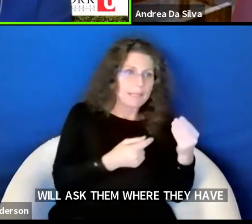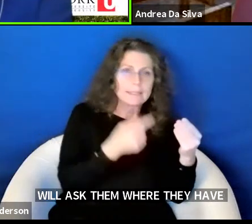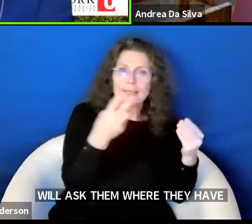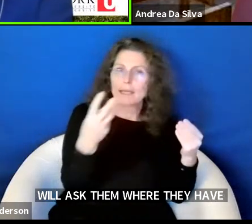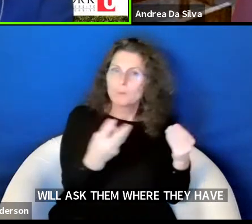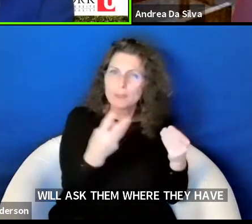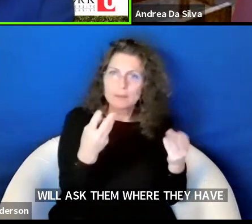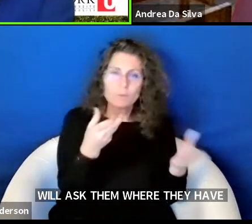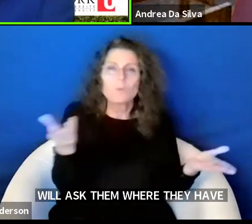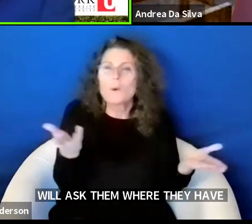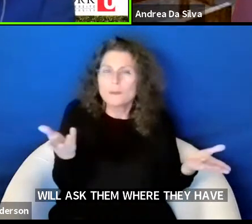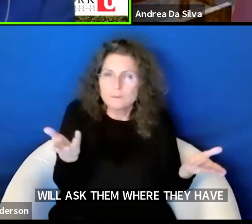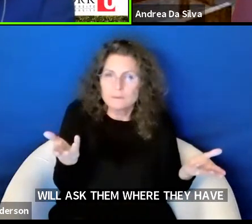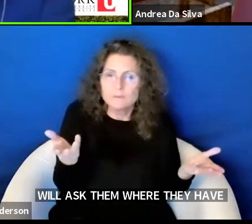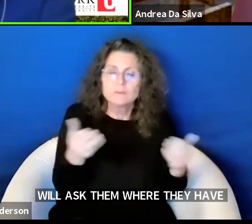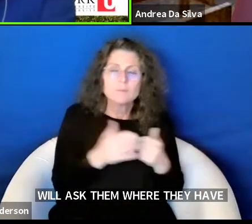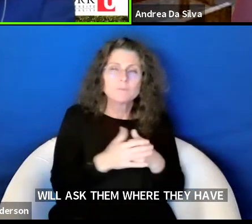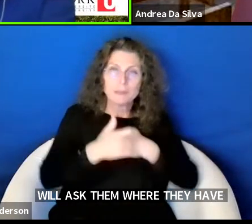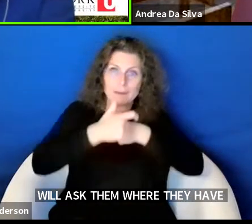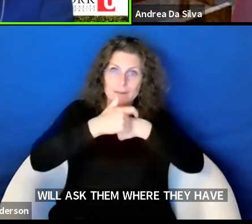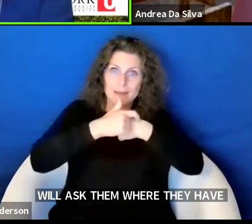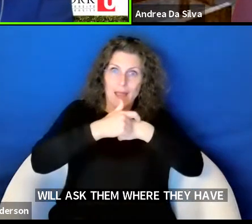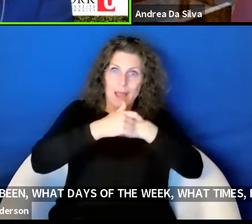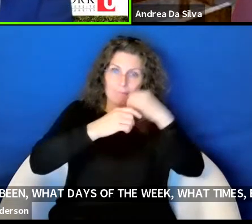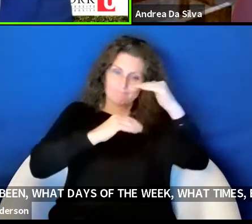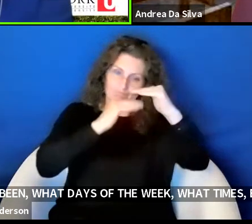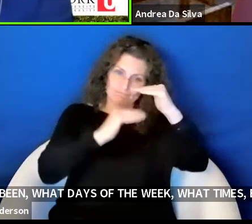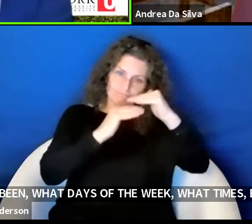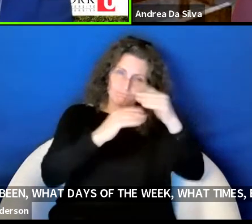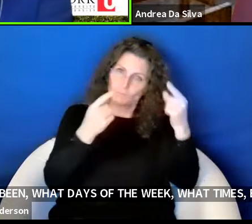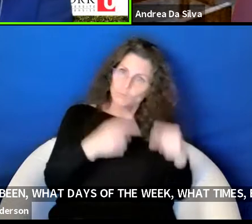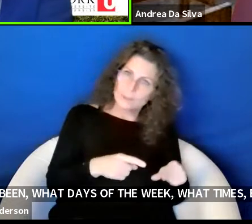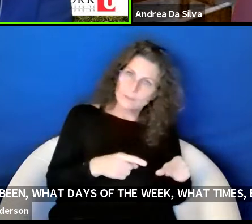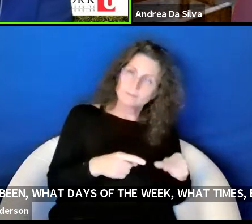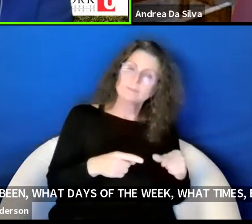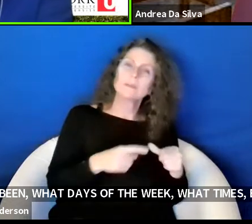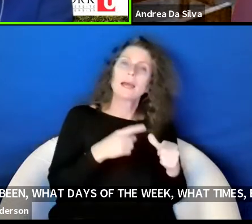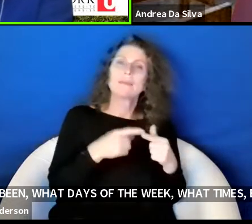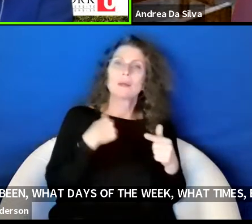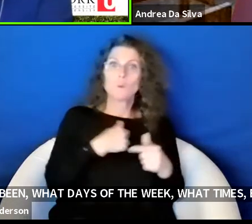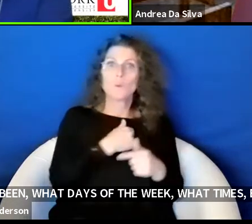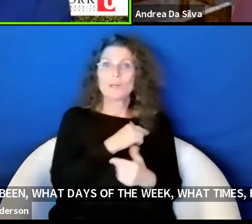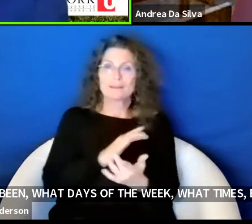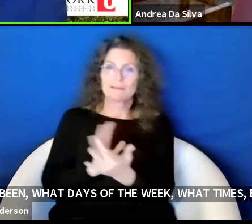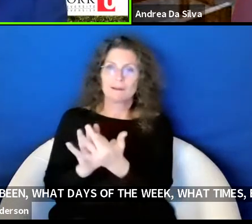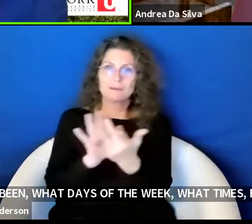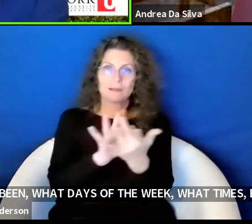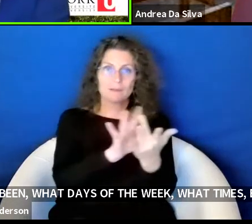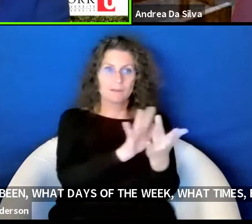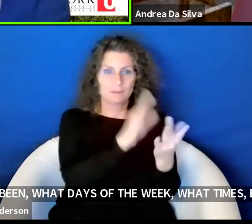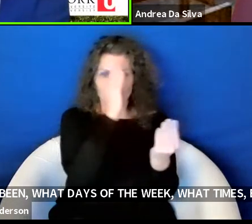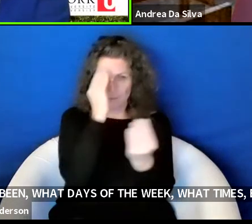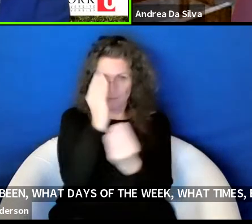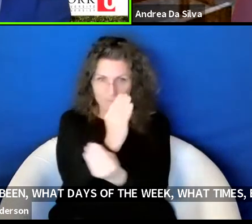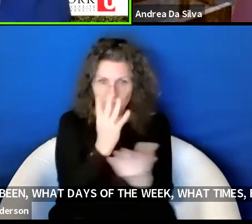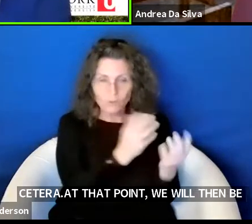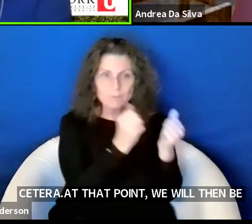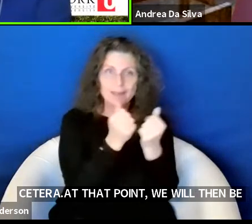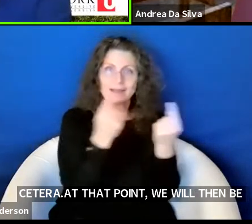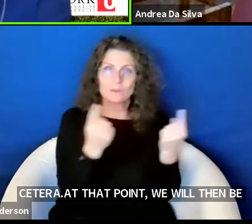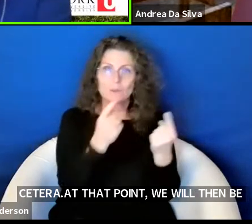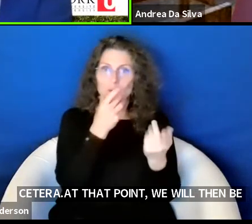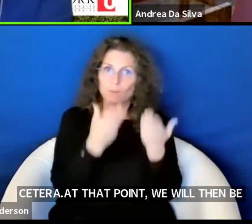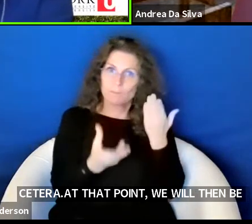etc. At that point, we will then be in contact with any member of our York